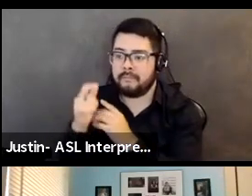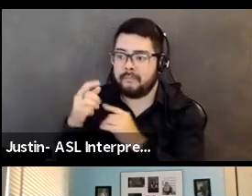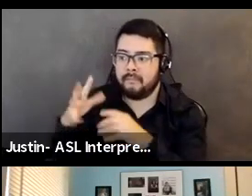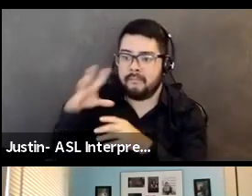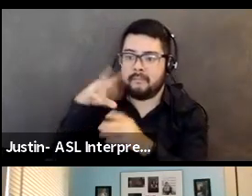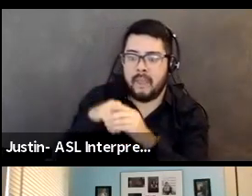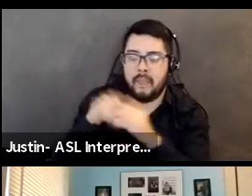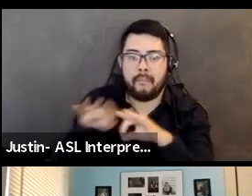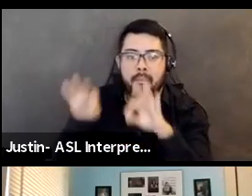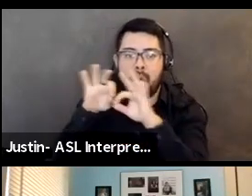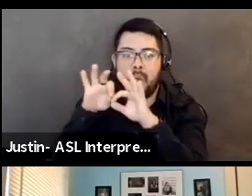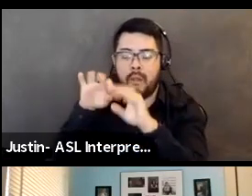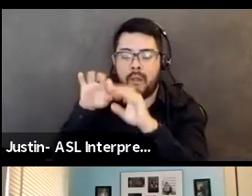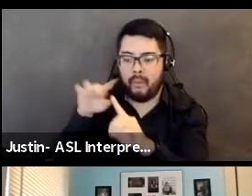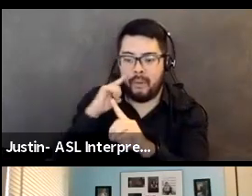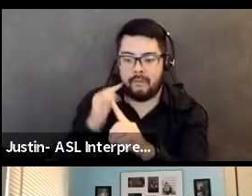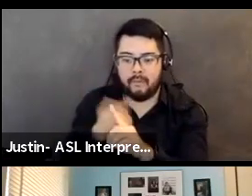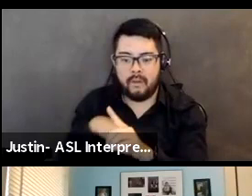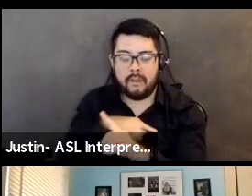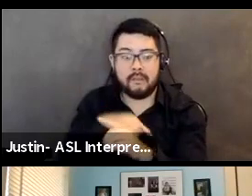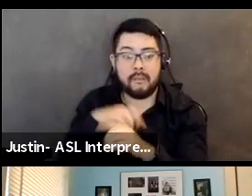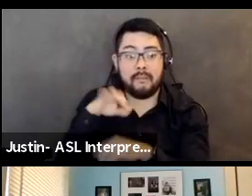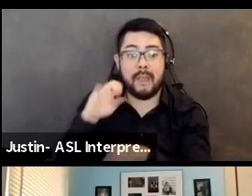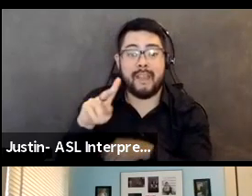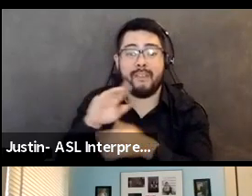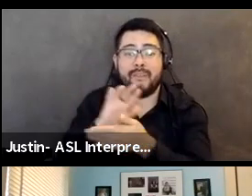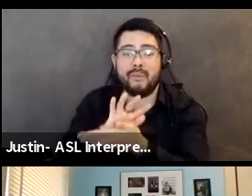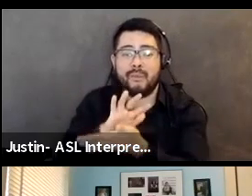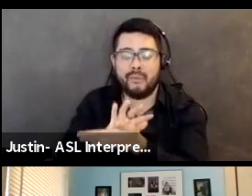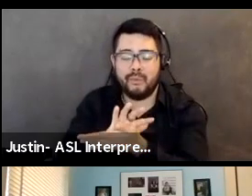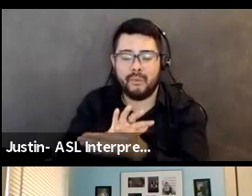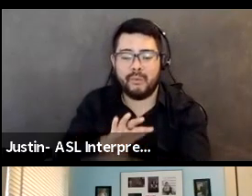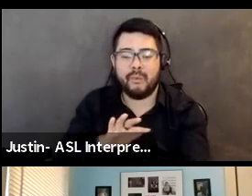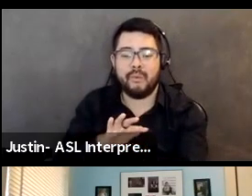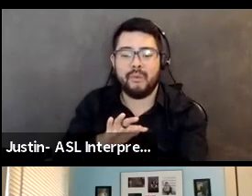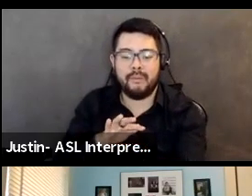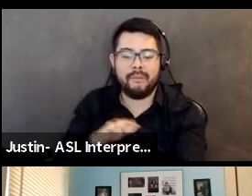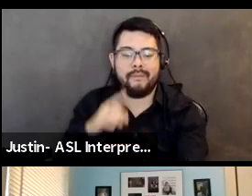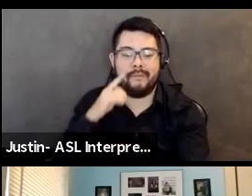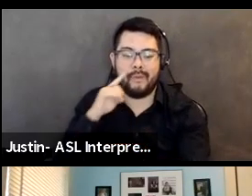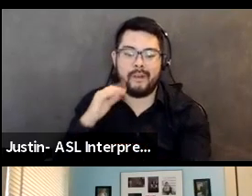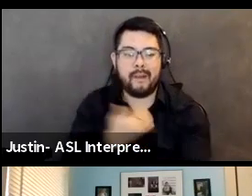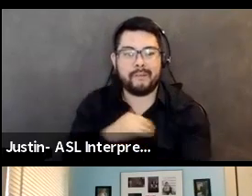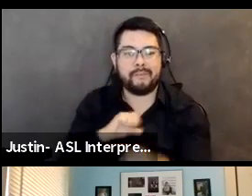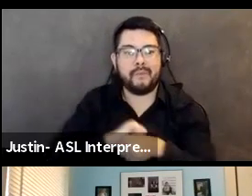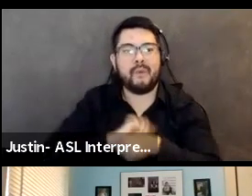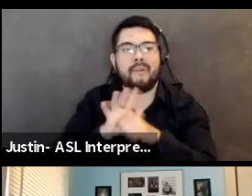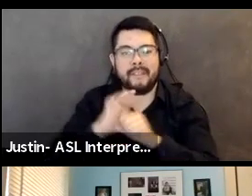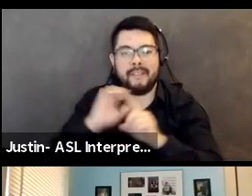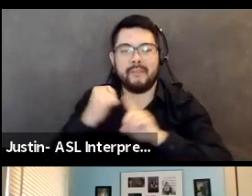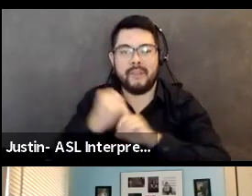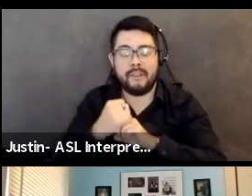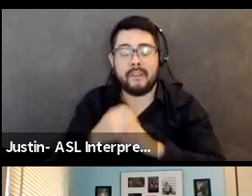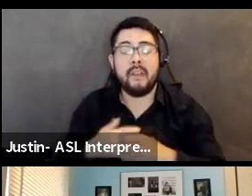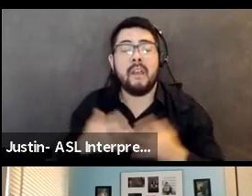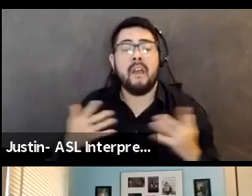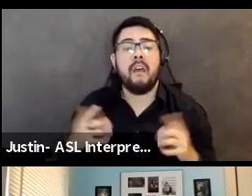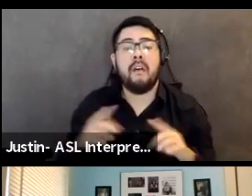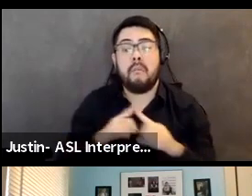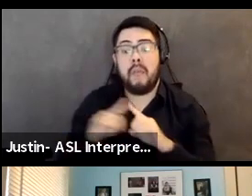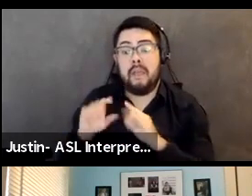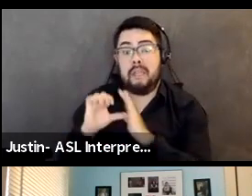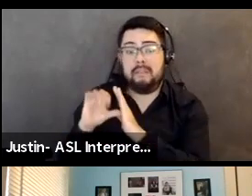of this come back to school under um the circumstances now the emphasis on